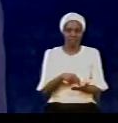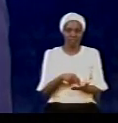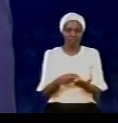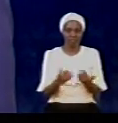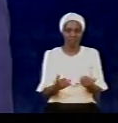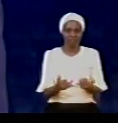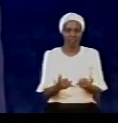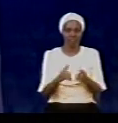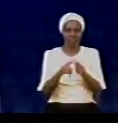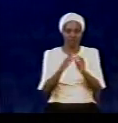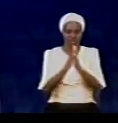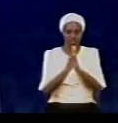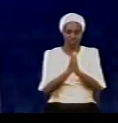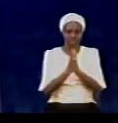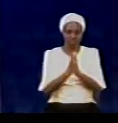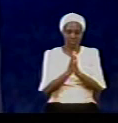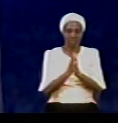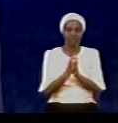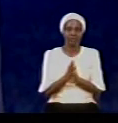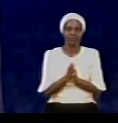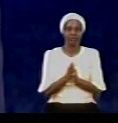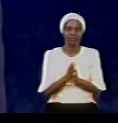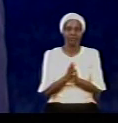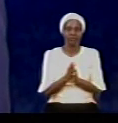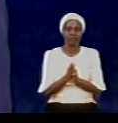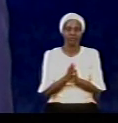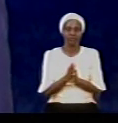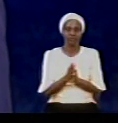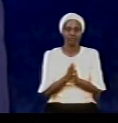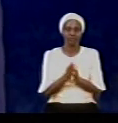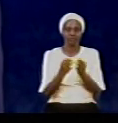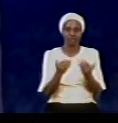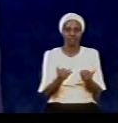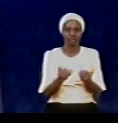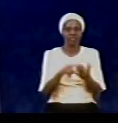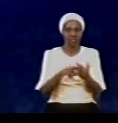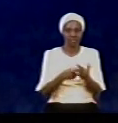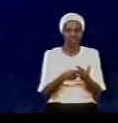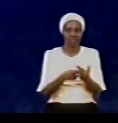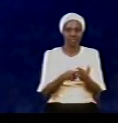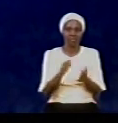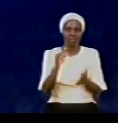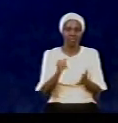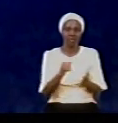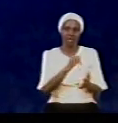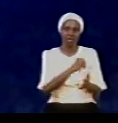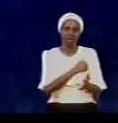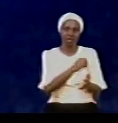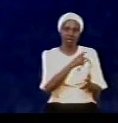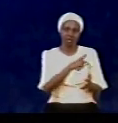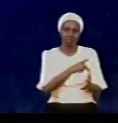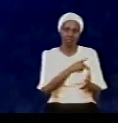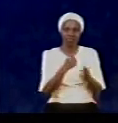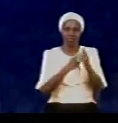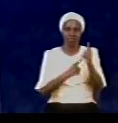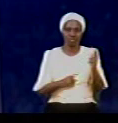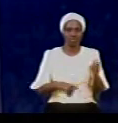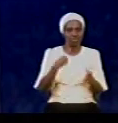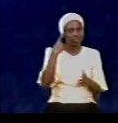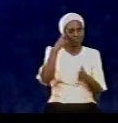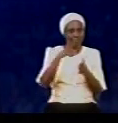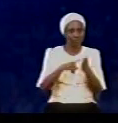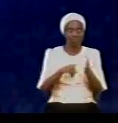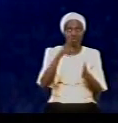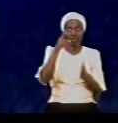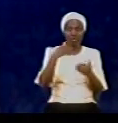by appreciating the Lord for what he has done in our lives and the lives of many around the world through the